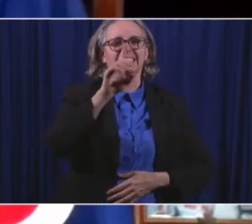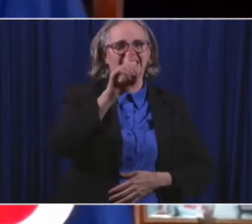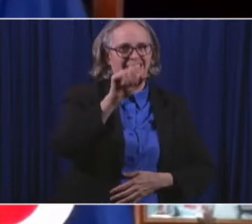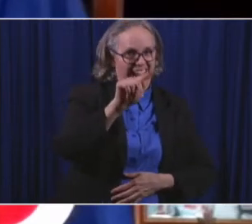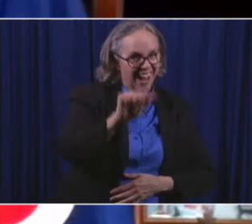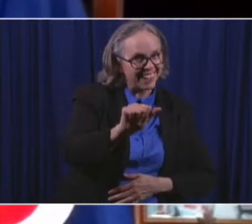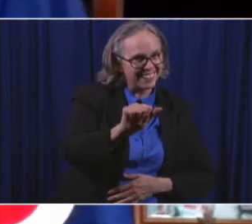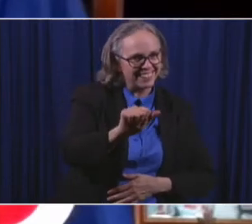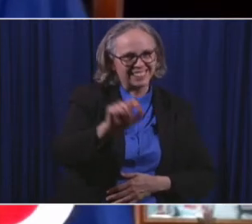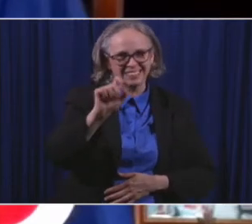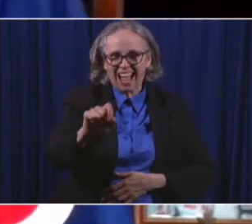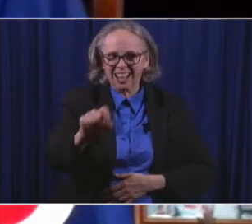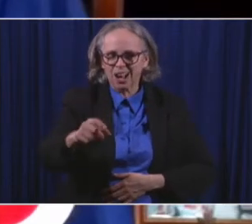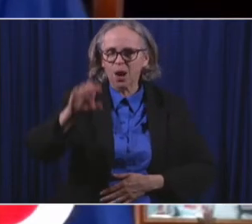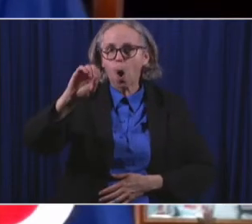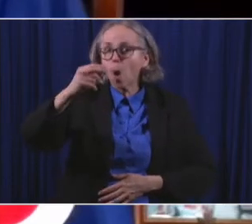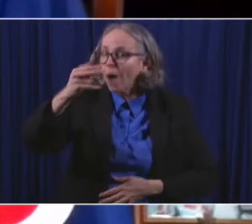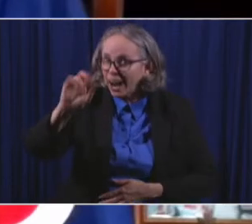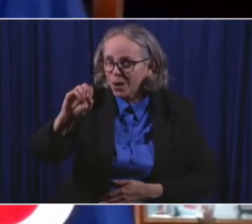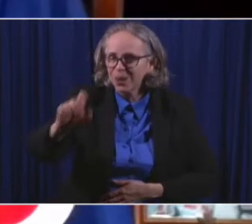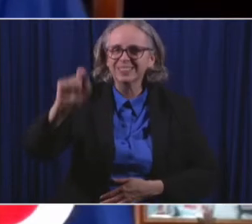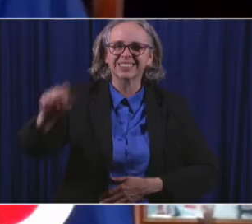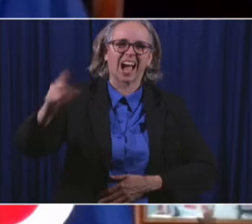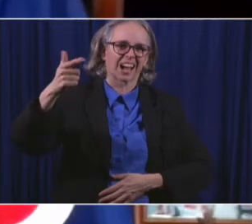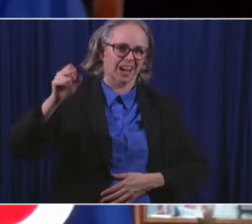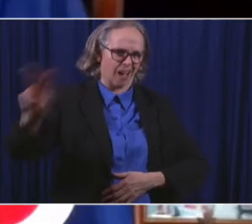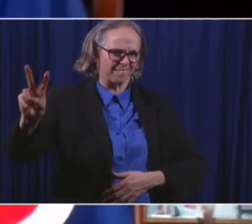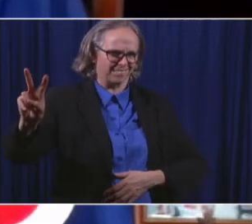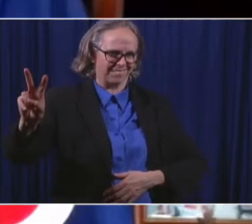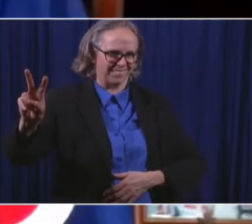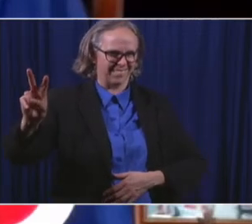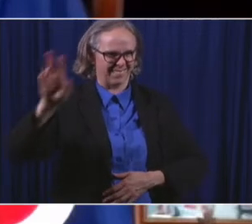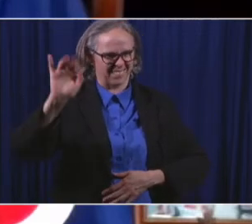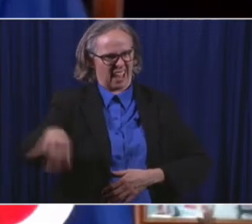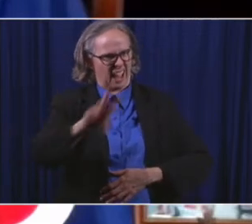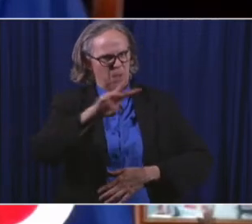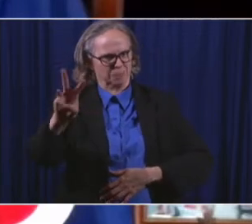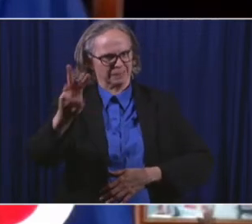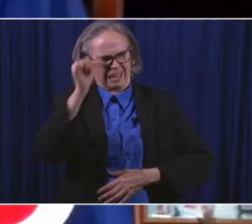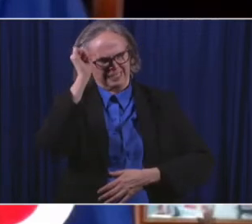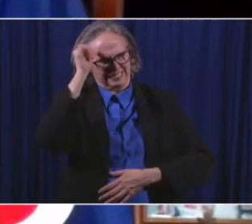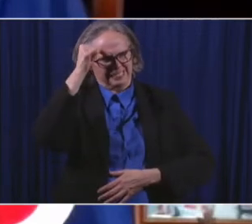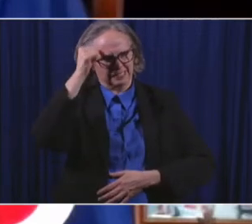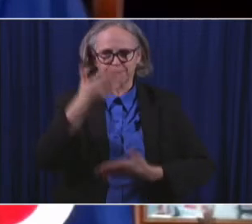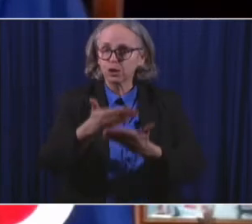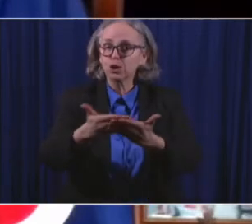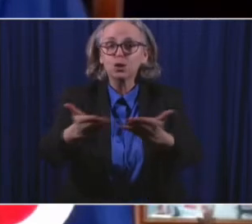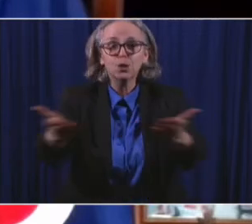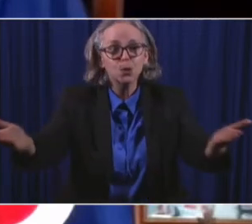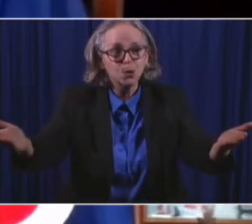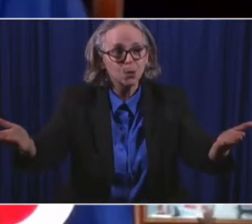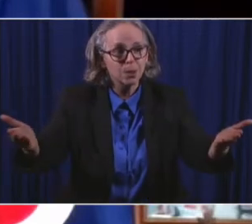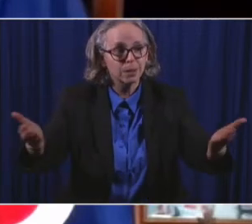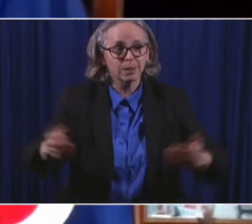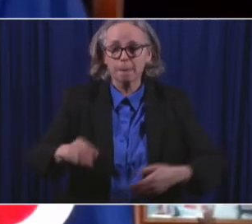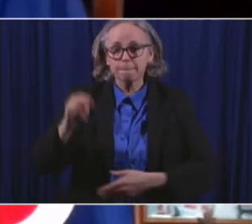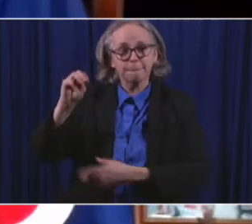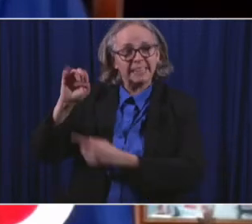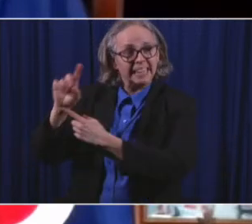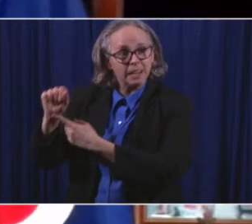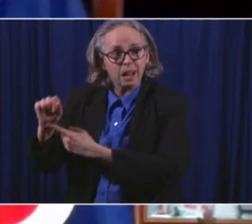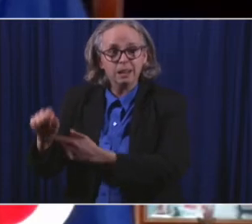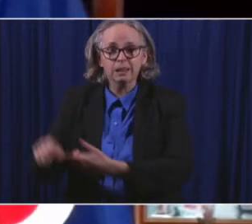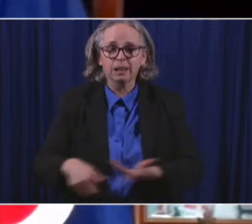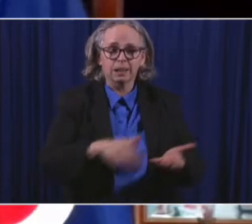data.ohio.gov, and a reminder, we hope everybody will use it. This is for the media. This is for academics, researchers, to identify